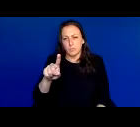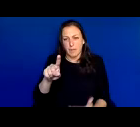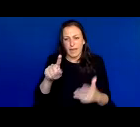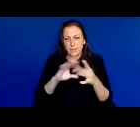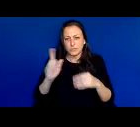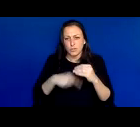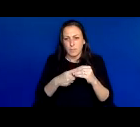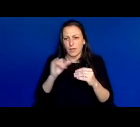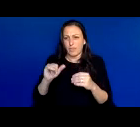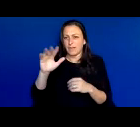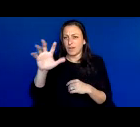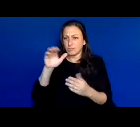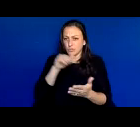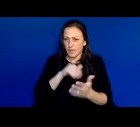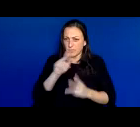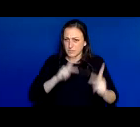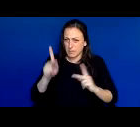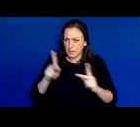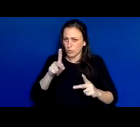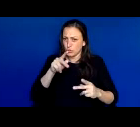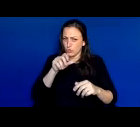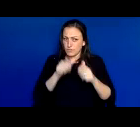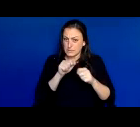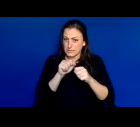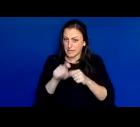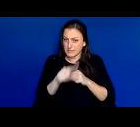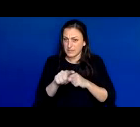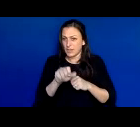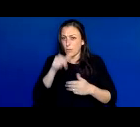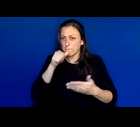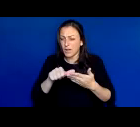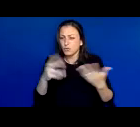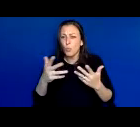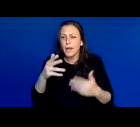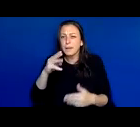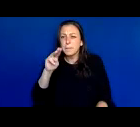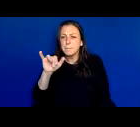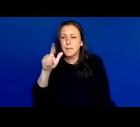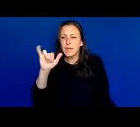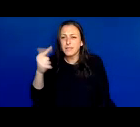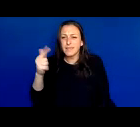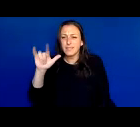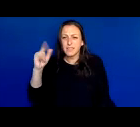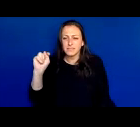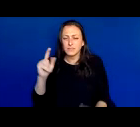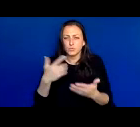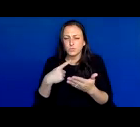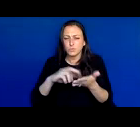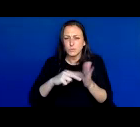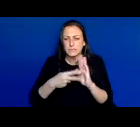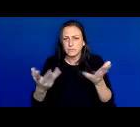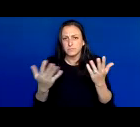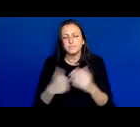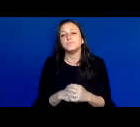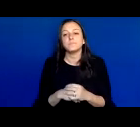list refers to, what mailing list is that? And then one follow-up based on the answer. Yeah. So